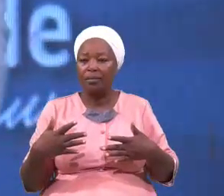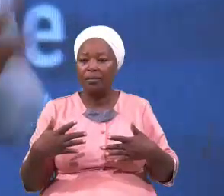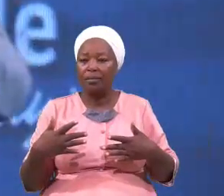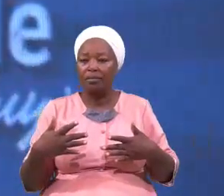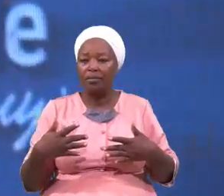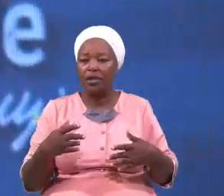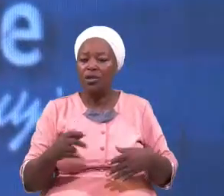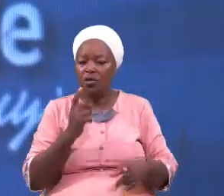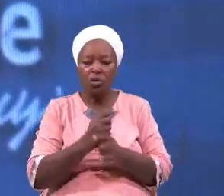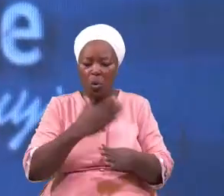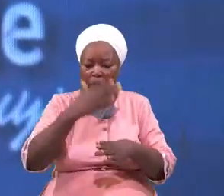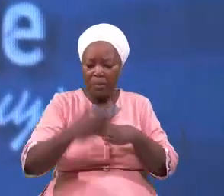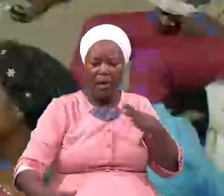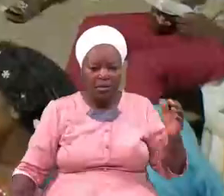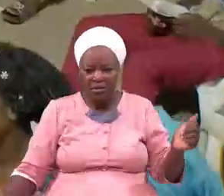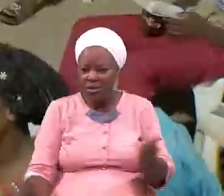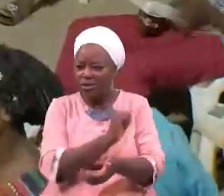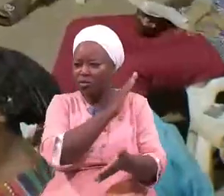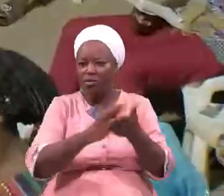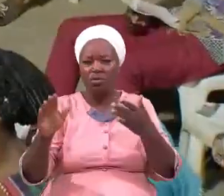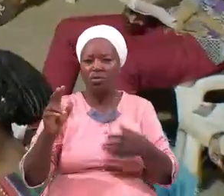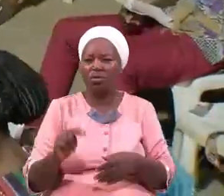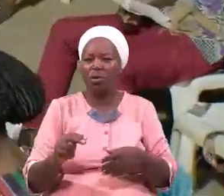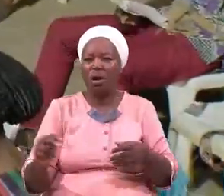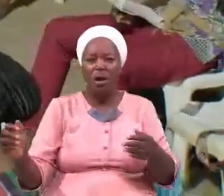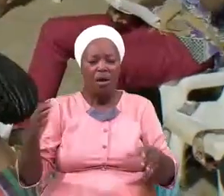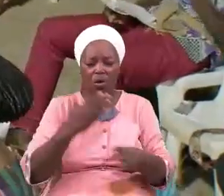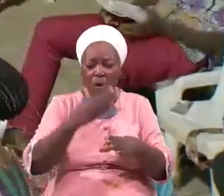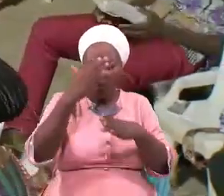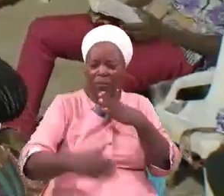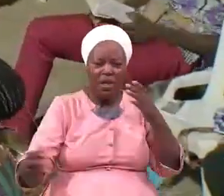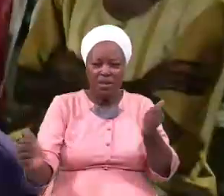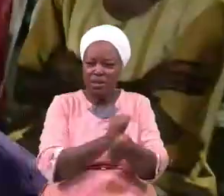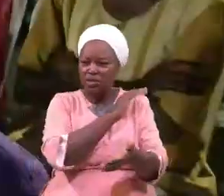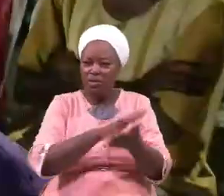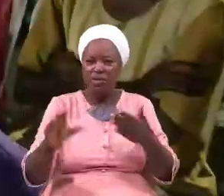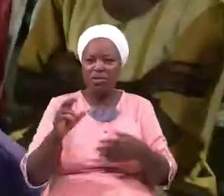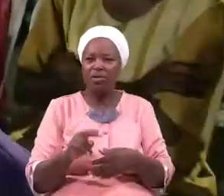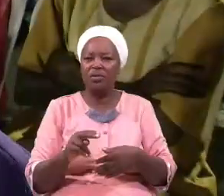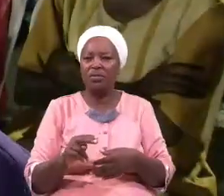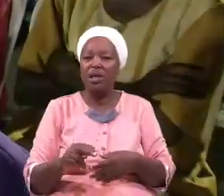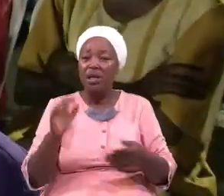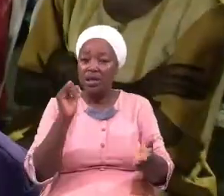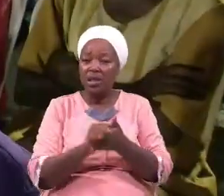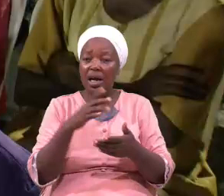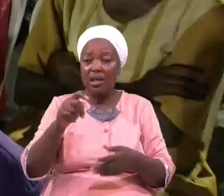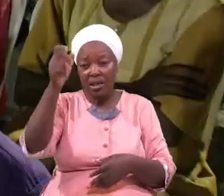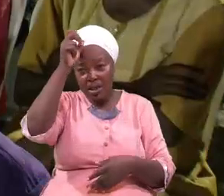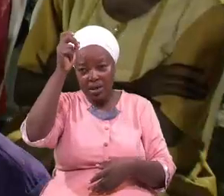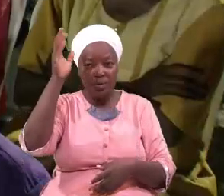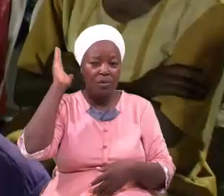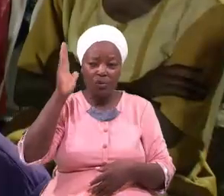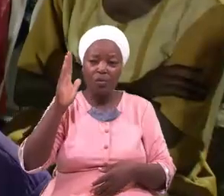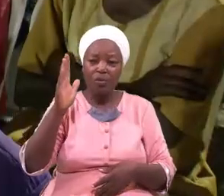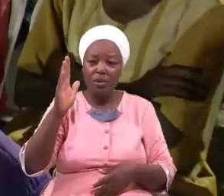Technical knockout. Technical knockdown. that the devil will